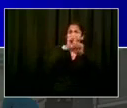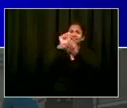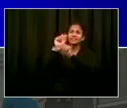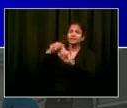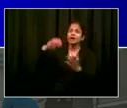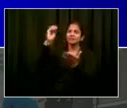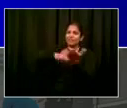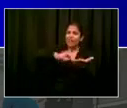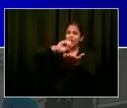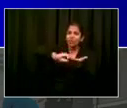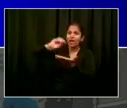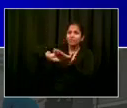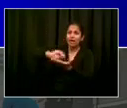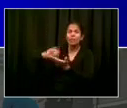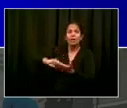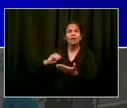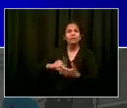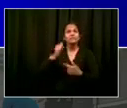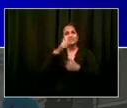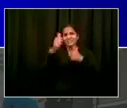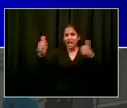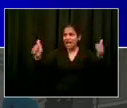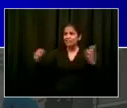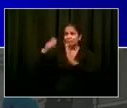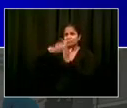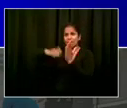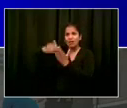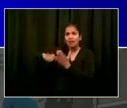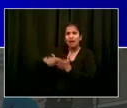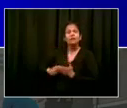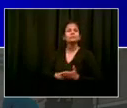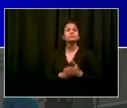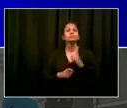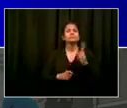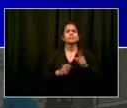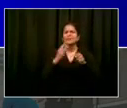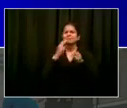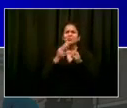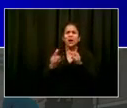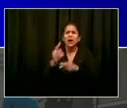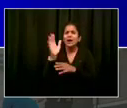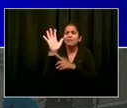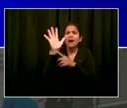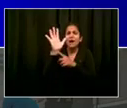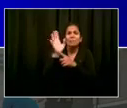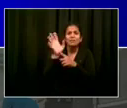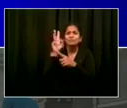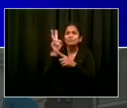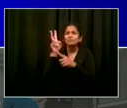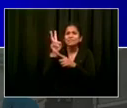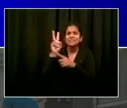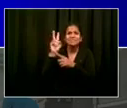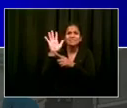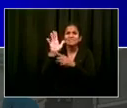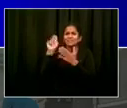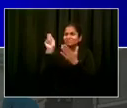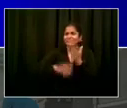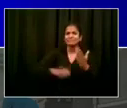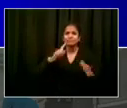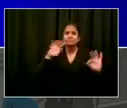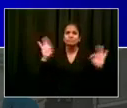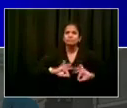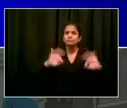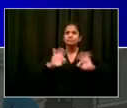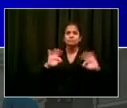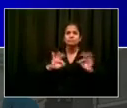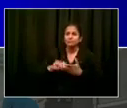whole household. So please, everybody, we need you. Now, we've tried to make sure that we focus on neighborhoods where we need to see that